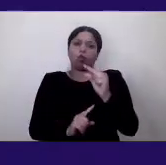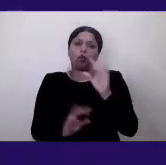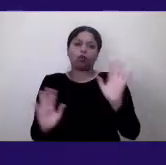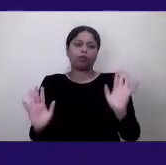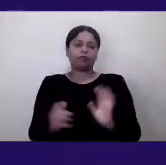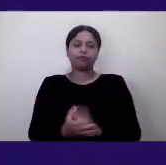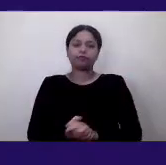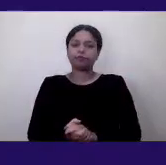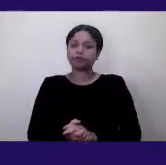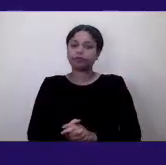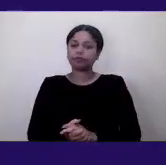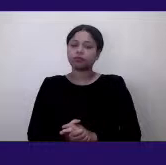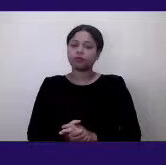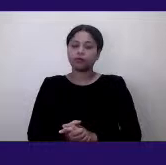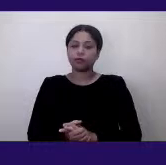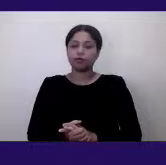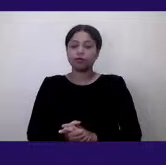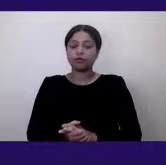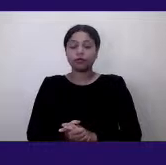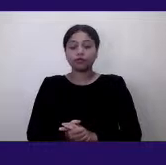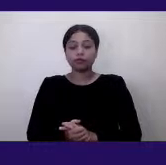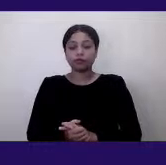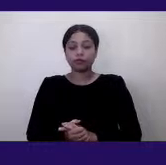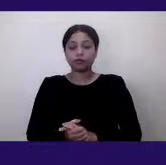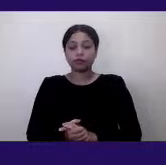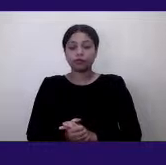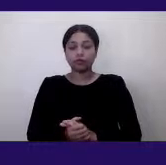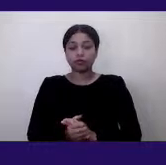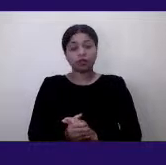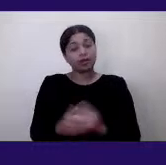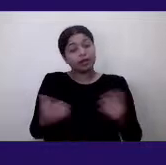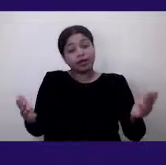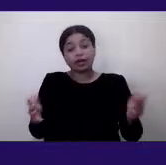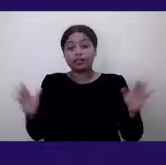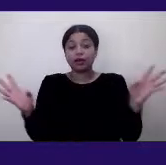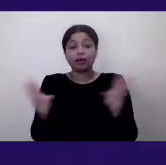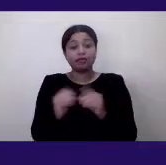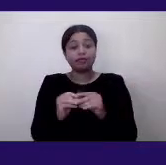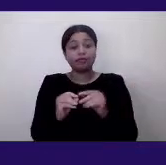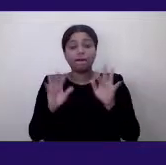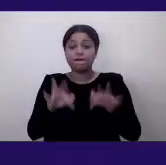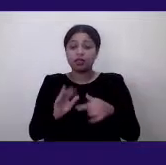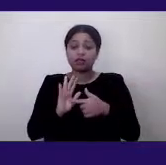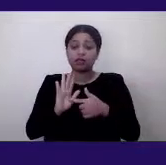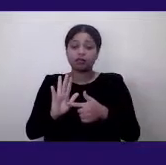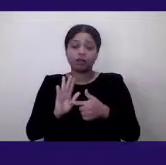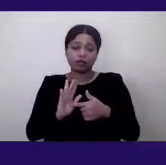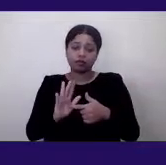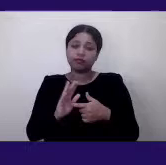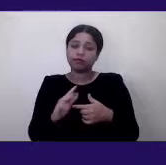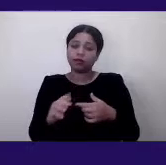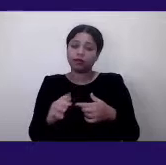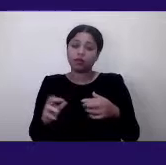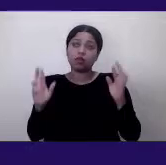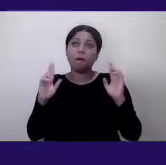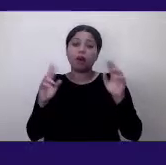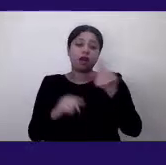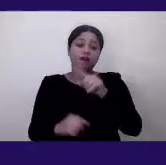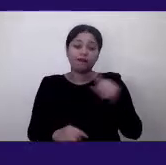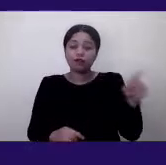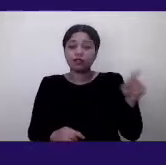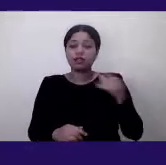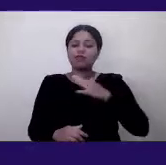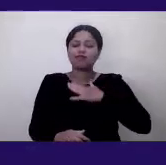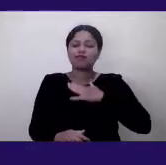This is the end of my presentation. I hope you found it useful. I'm happy now to take your